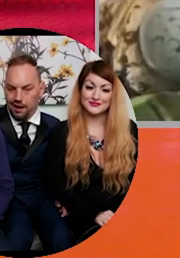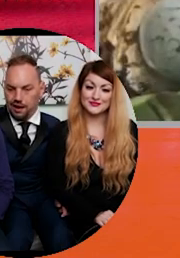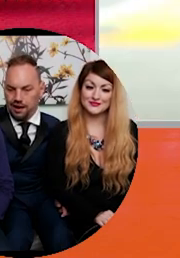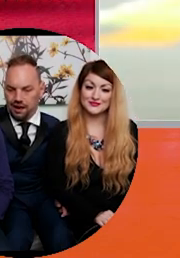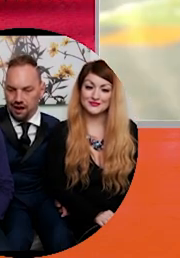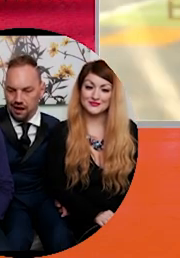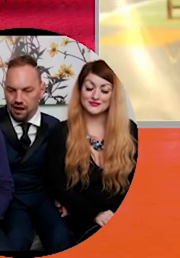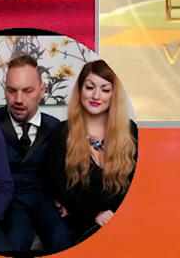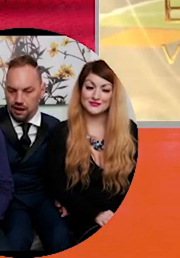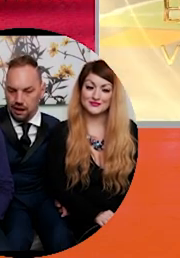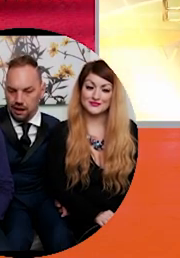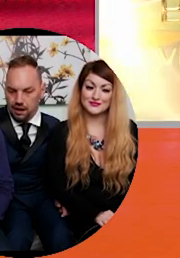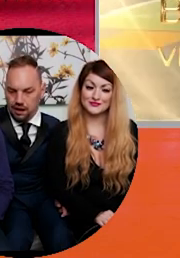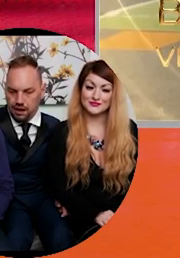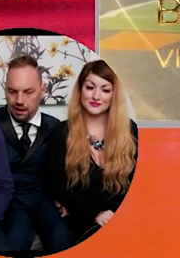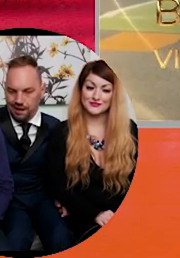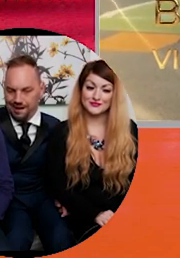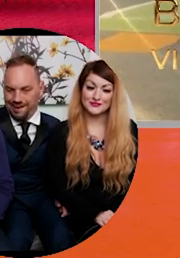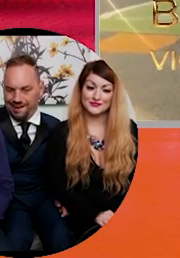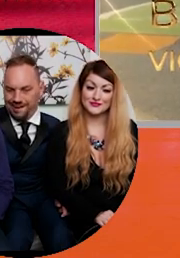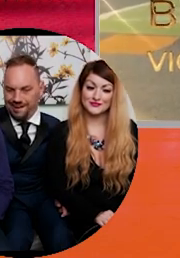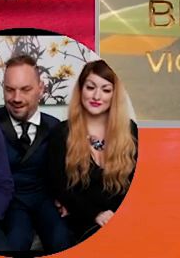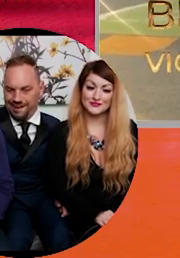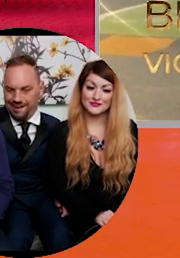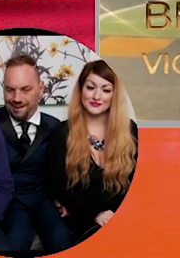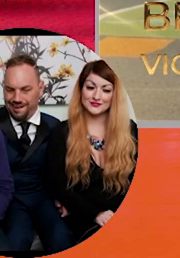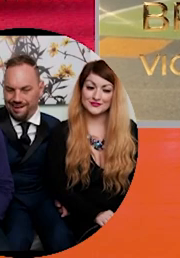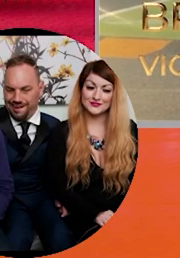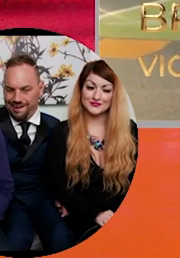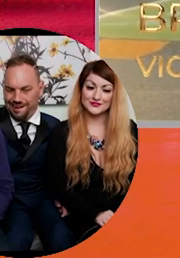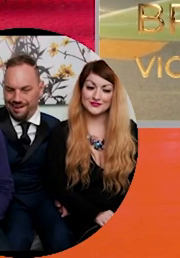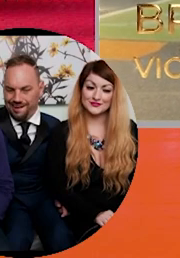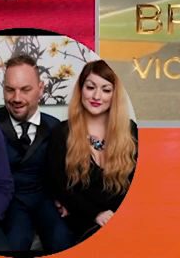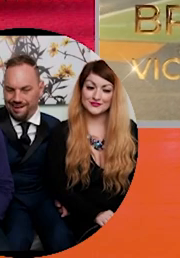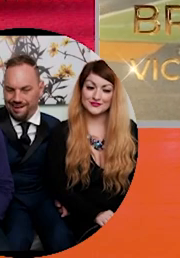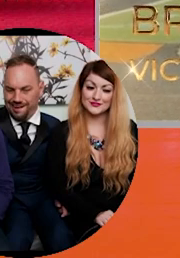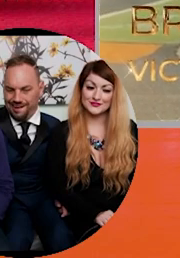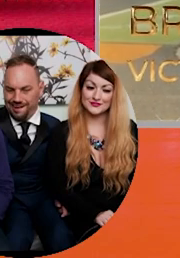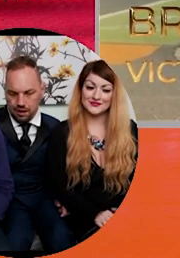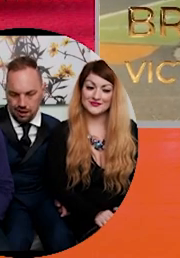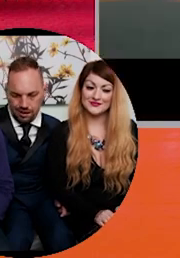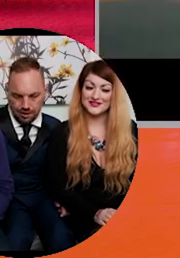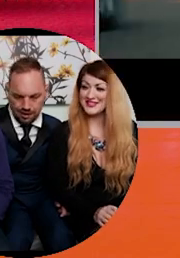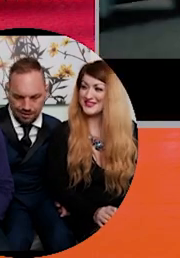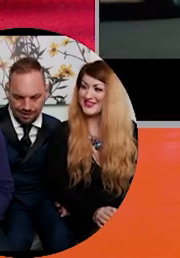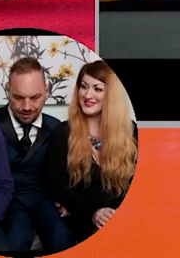Not all at once. Victoria Elena Nones and Nathaniel Siri, Breaking Cody.